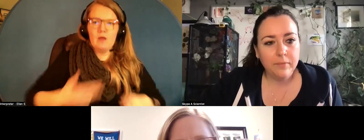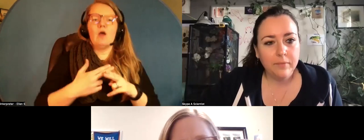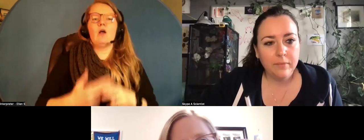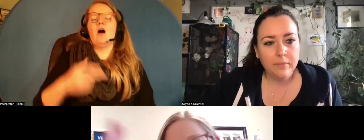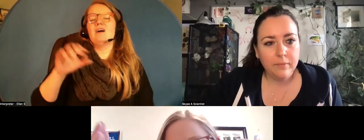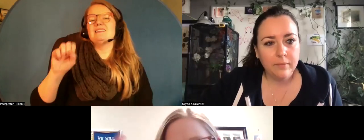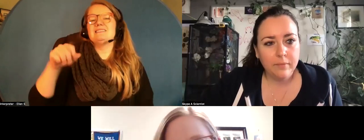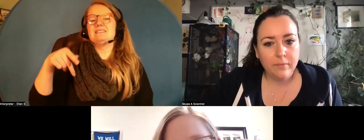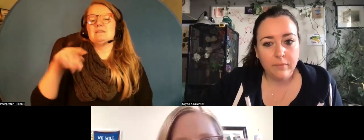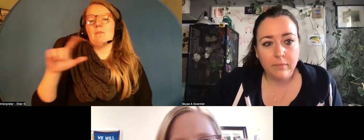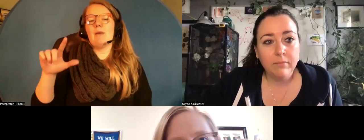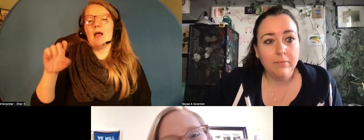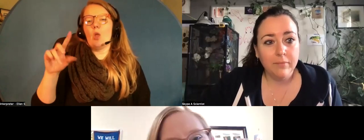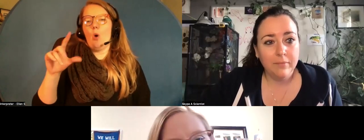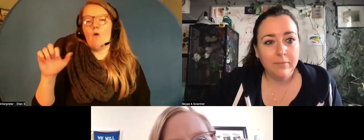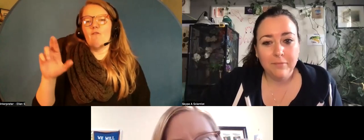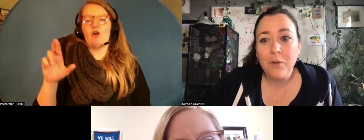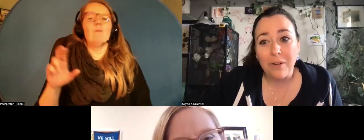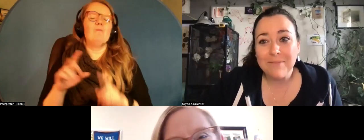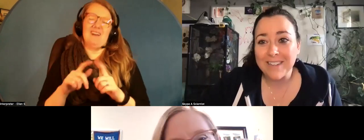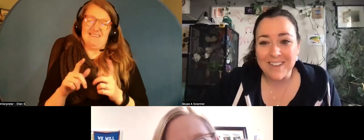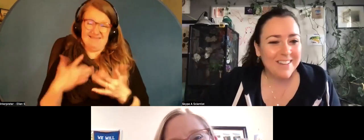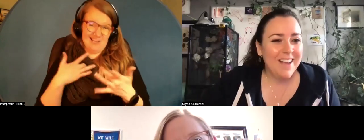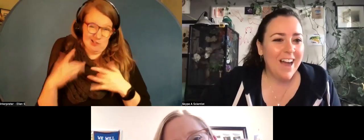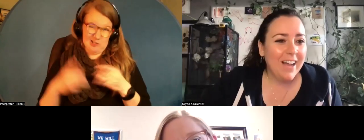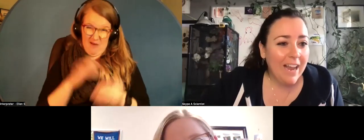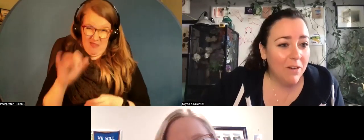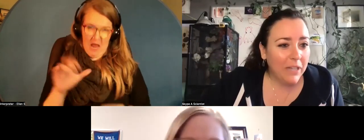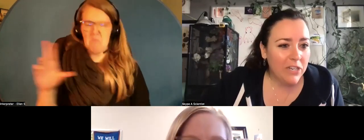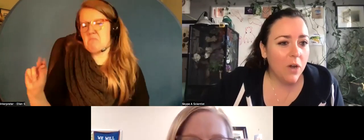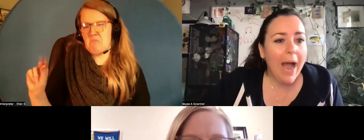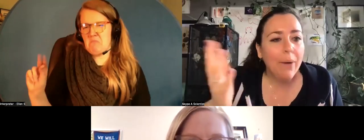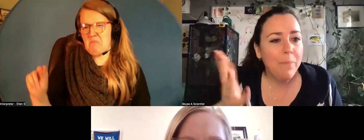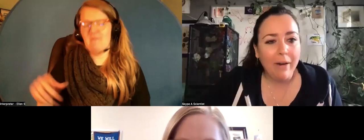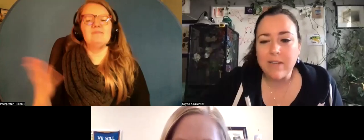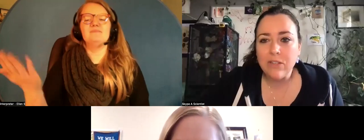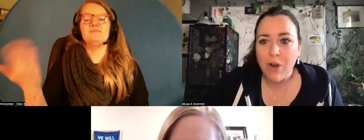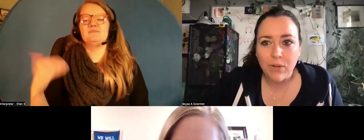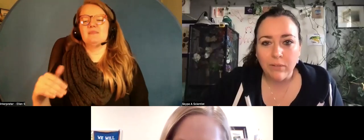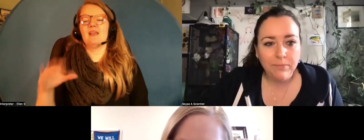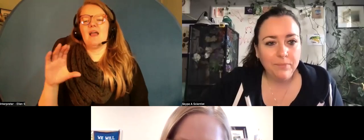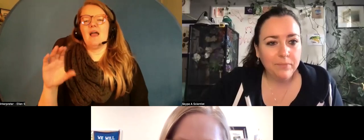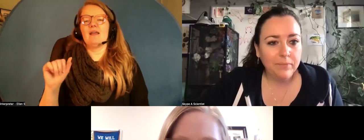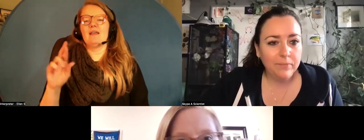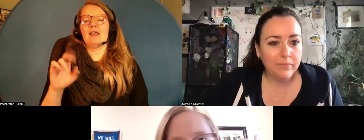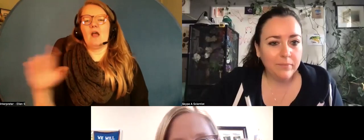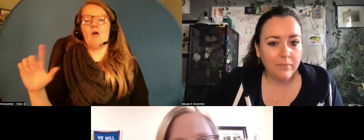be I wouldn't be concerned about it. Cool. Sounds good. Carol would like to know, how do parasites travel?